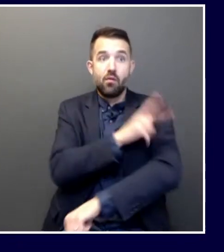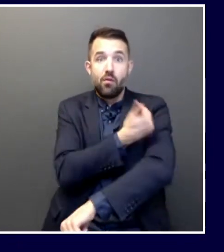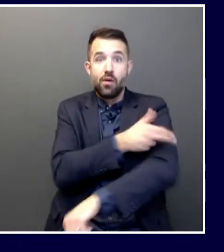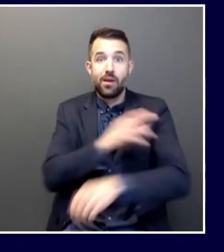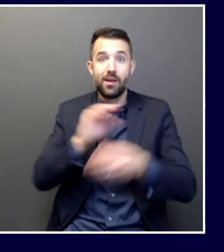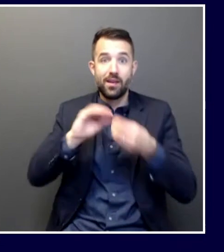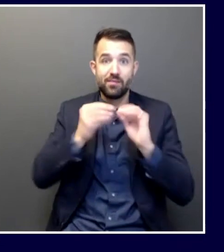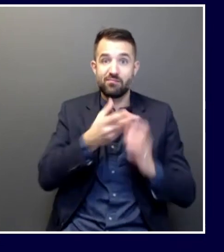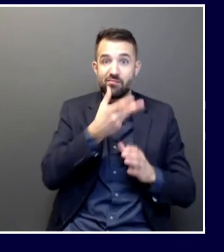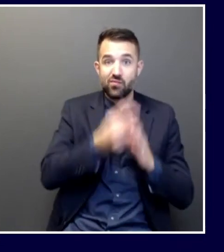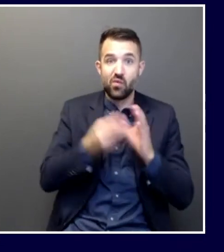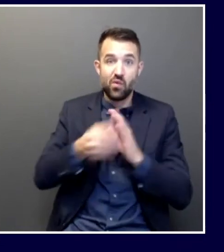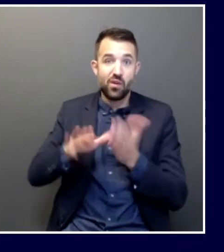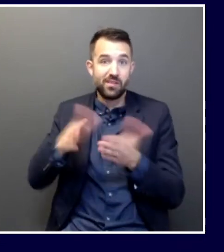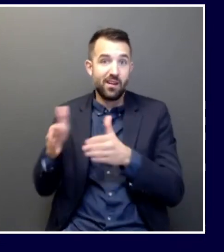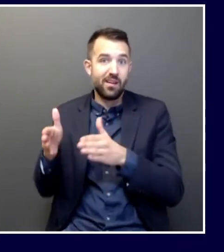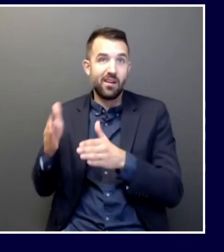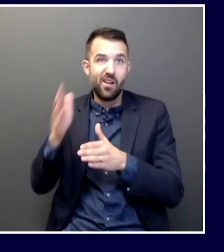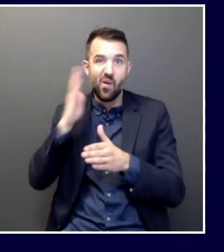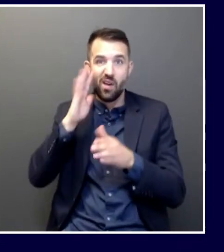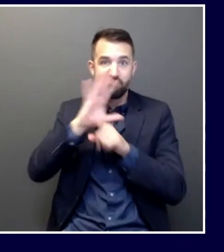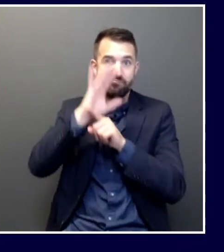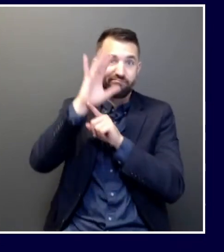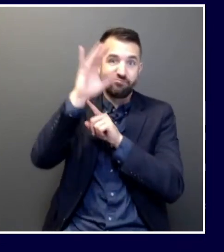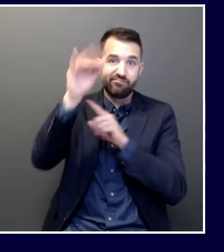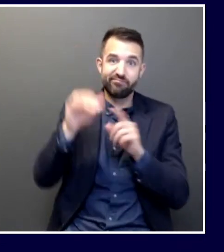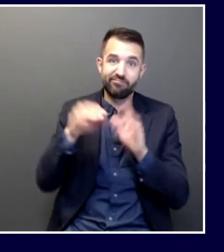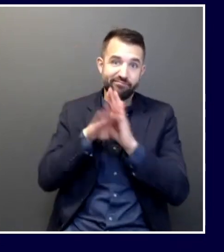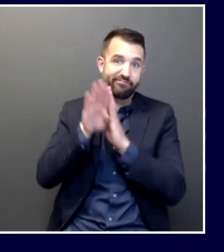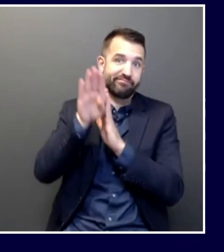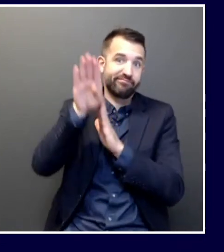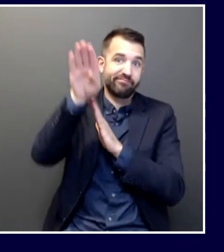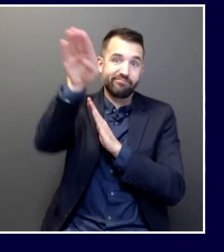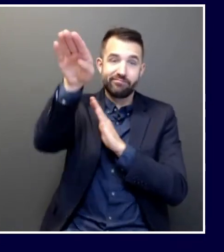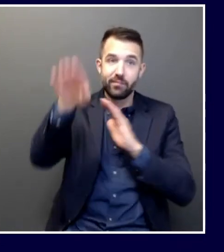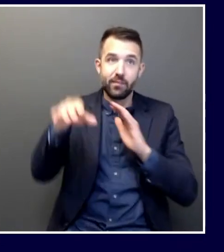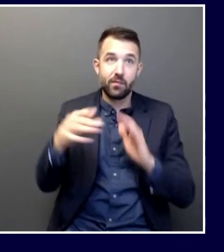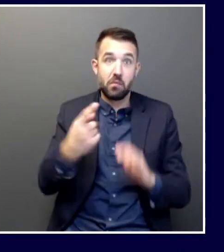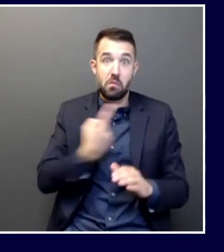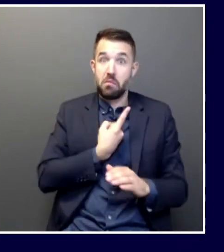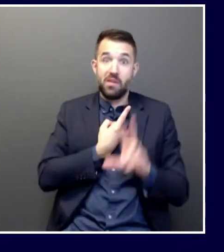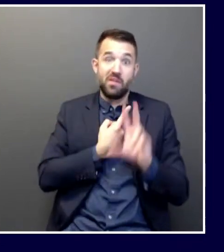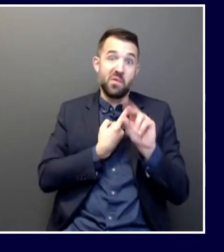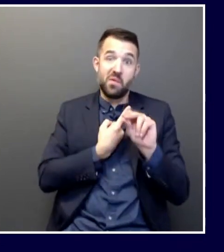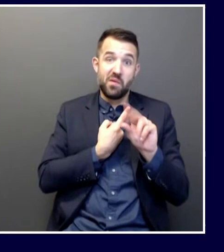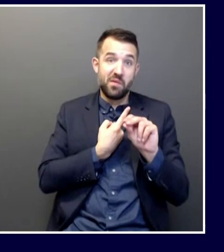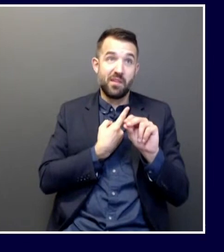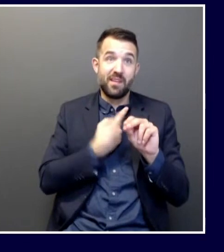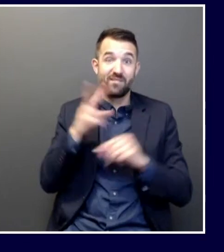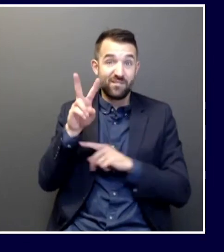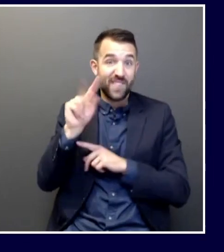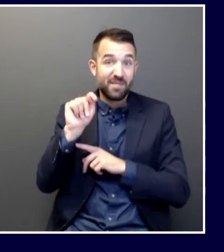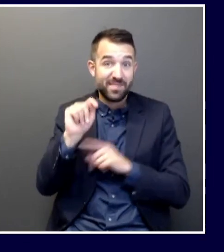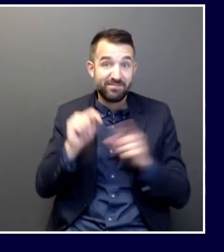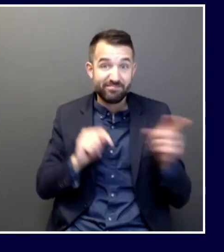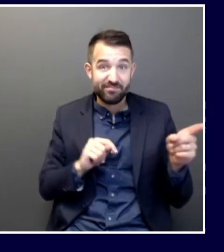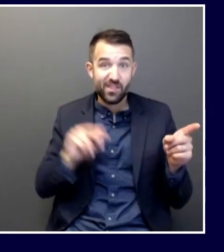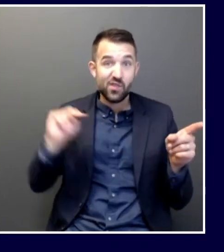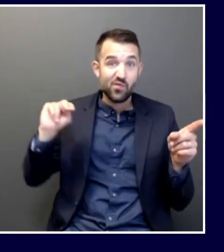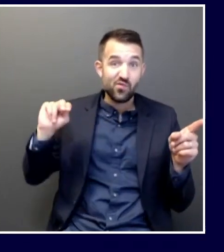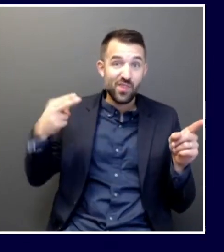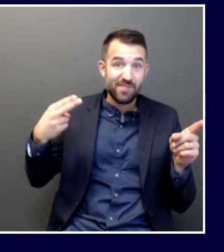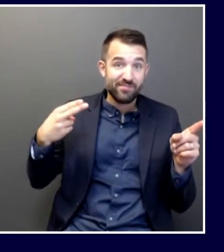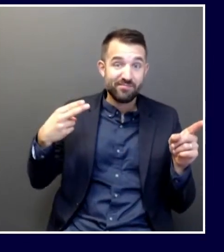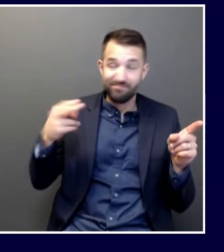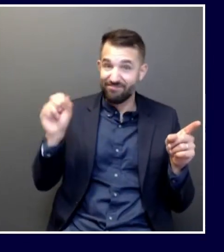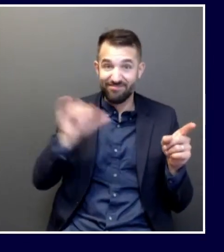and cases, is not, we are not alone. We're seeing it also in Vermont and New Hampshire. And what